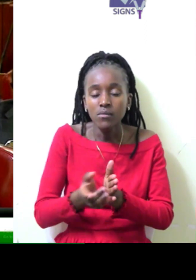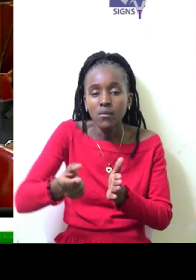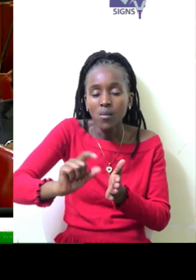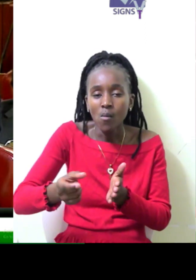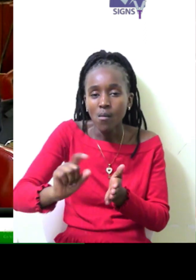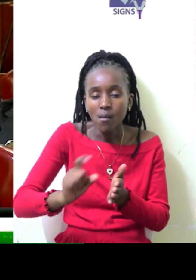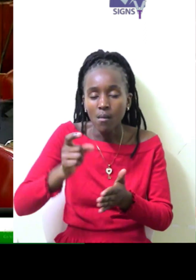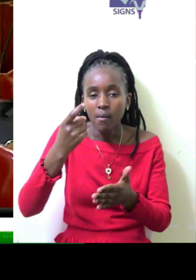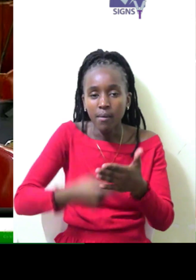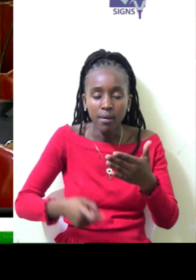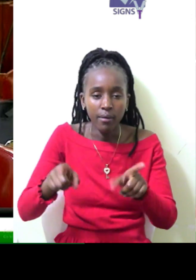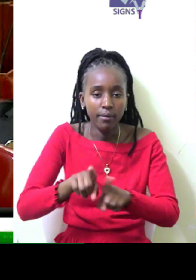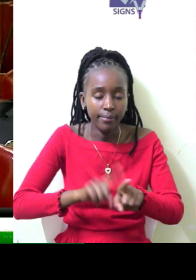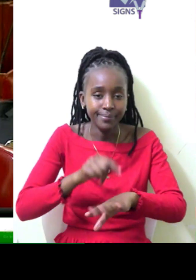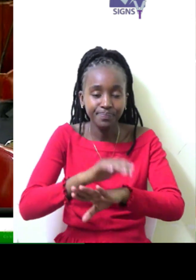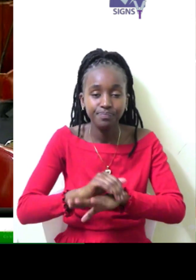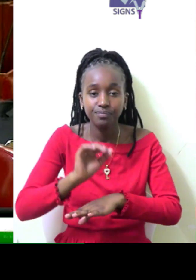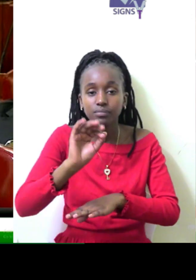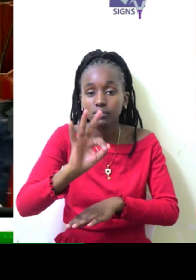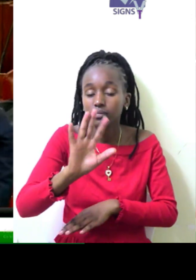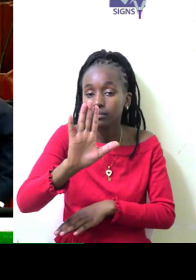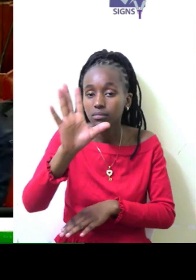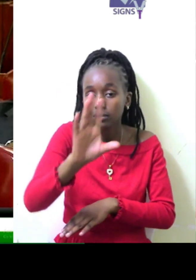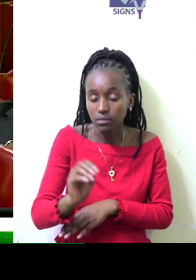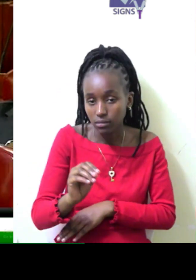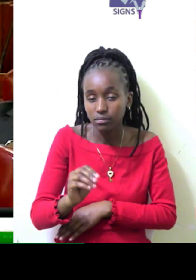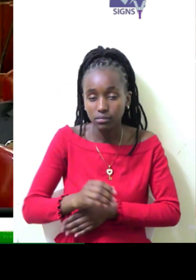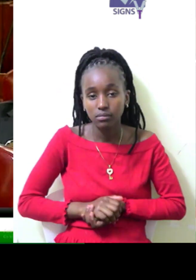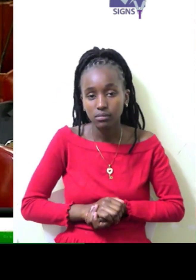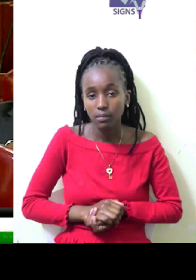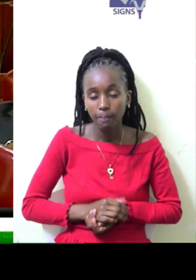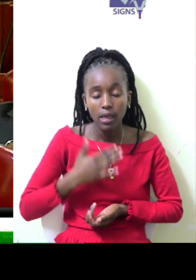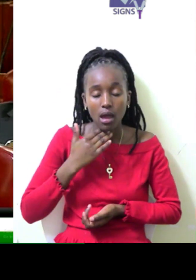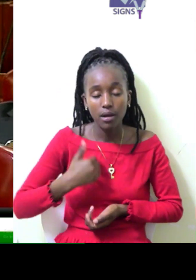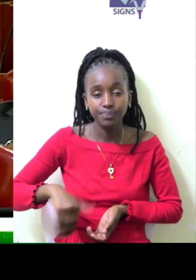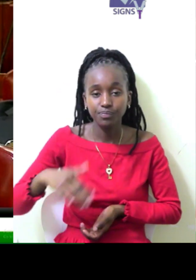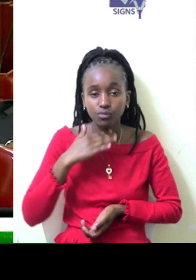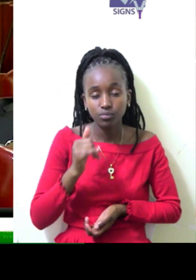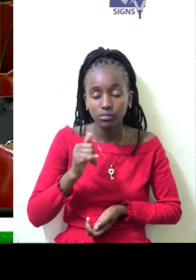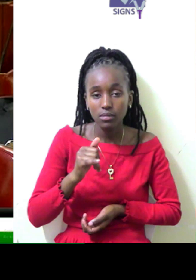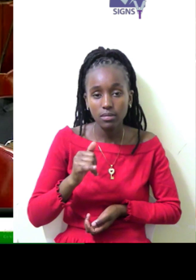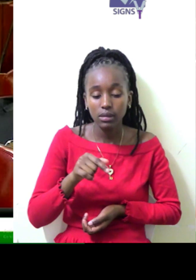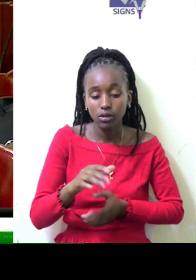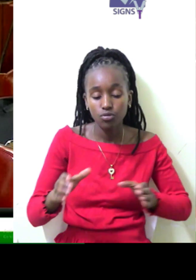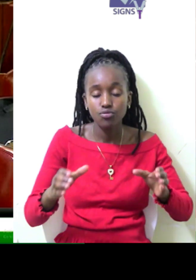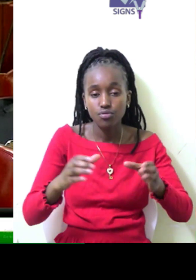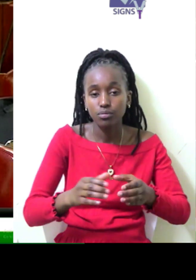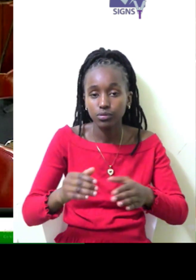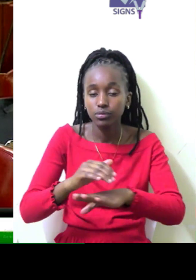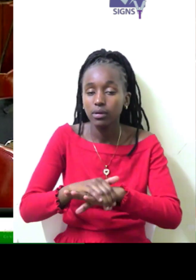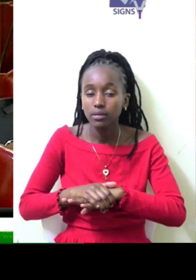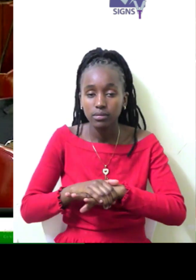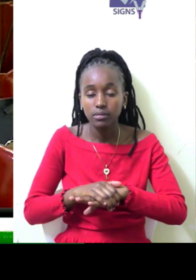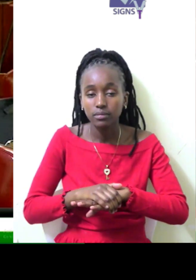35% for category of people. Honorable Speaker, I want the committee to consider those people in fixed